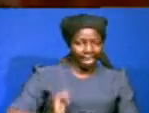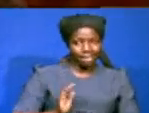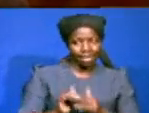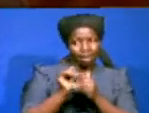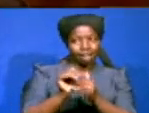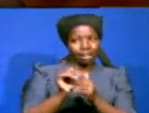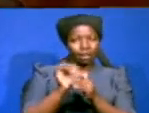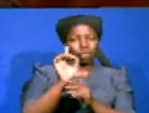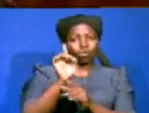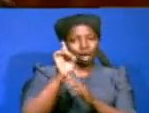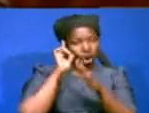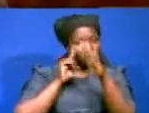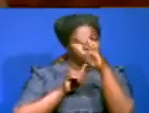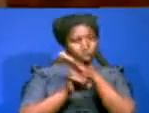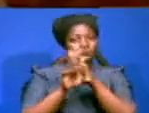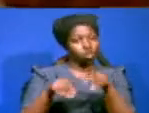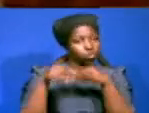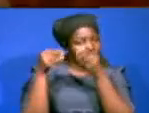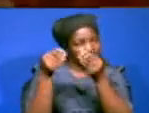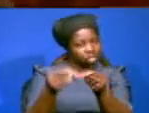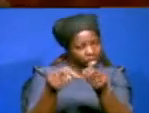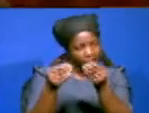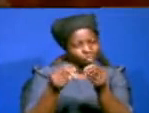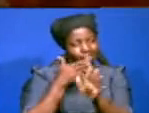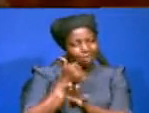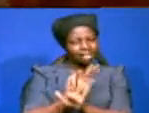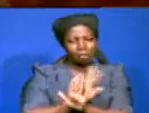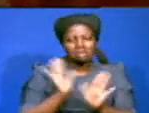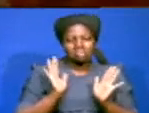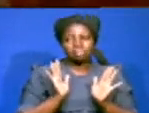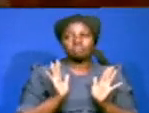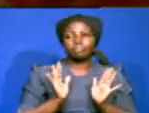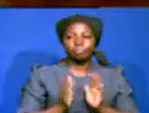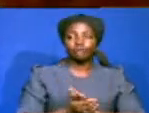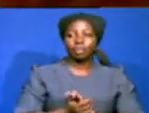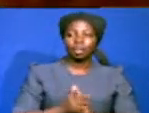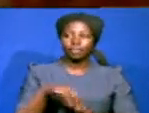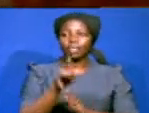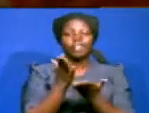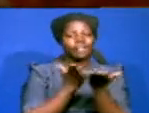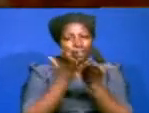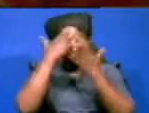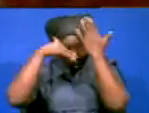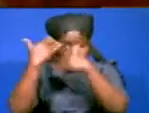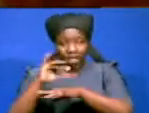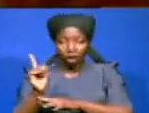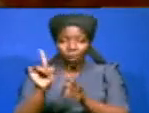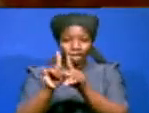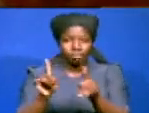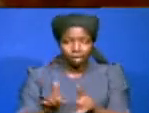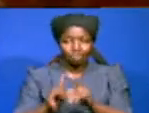goal, to deliver nothing but the best. He served the University of Nairobi as the chair of council,